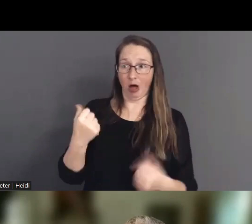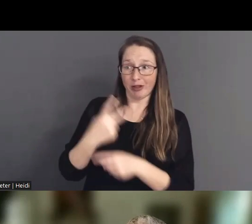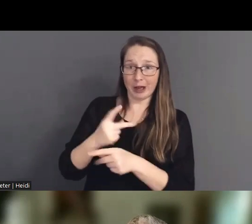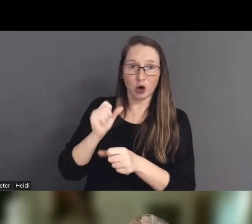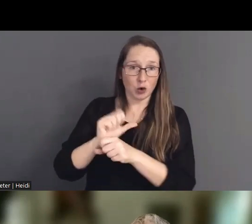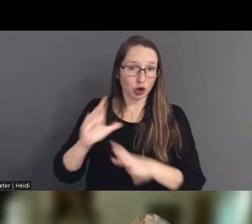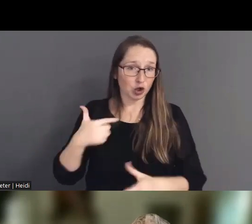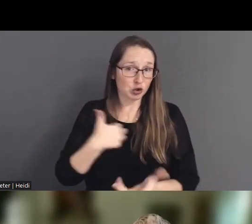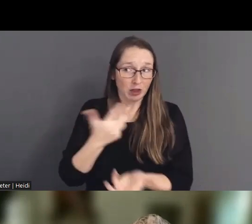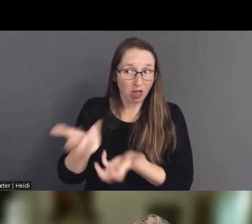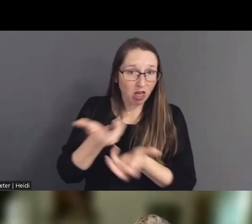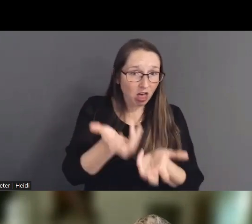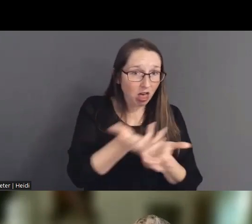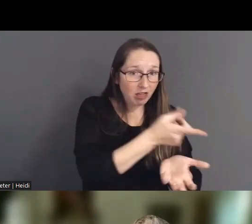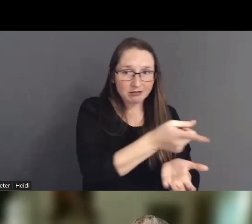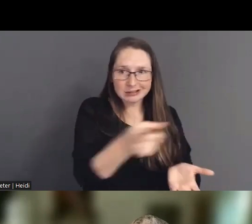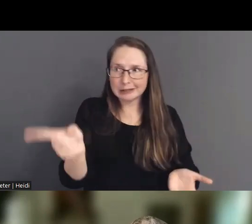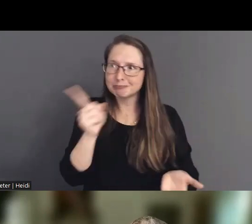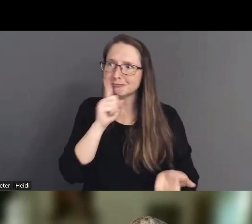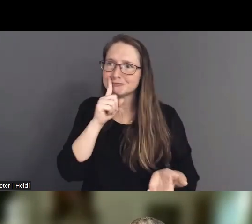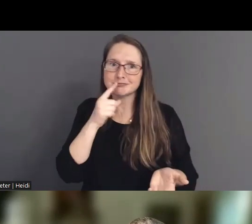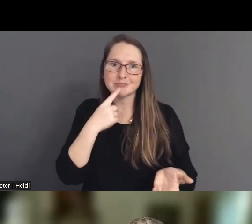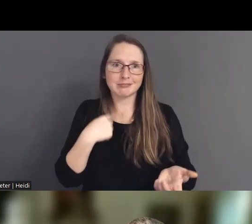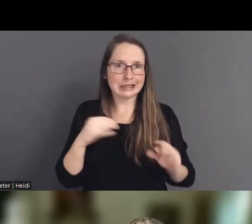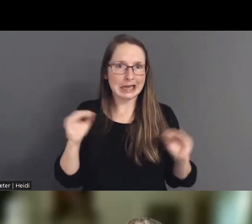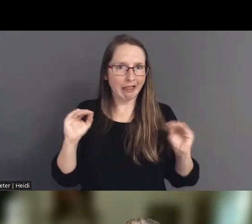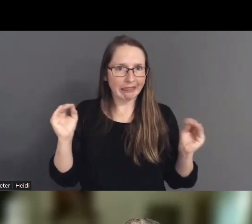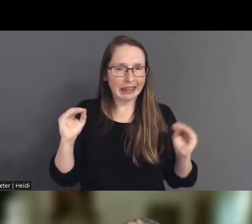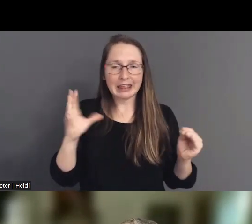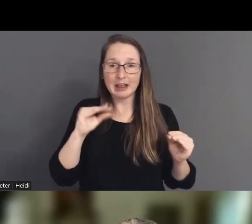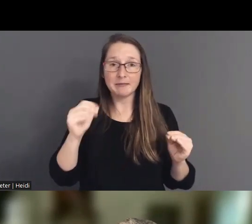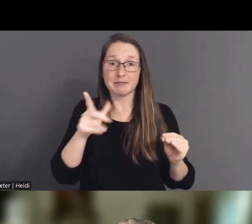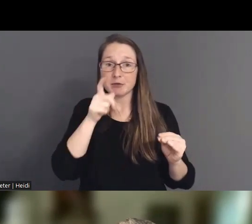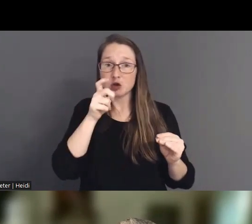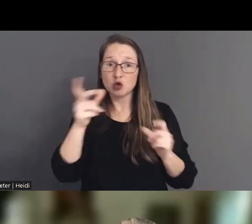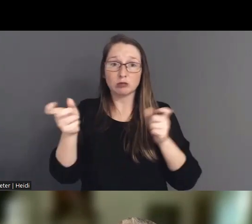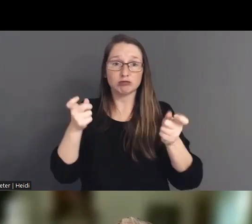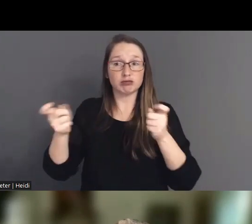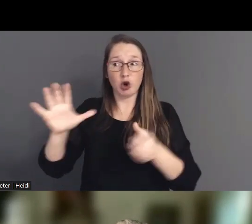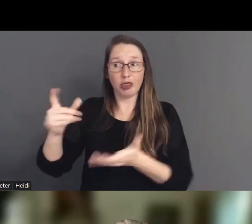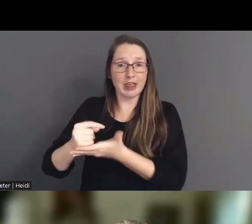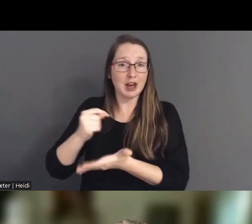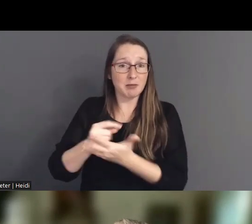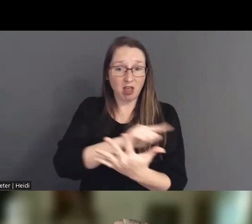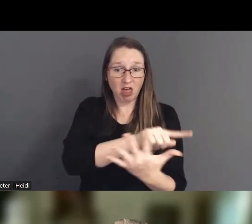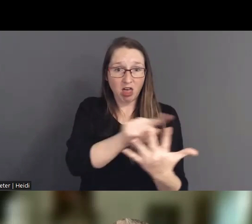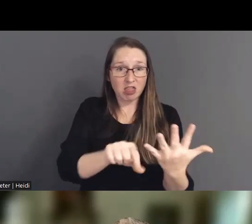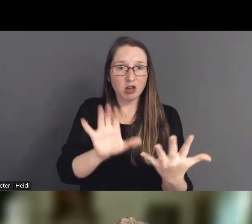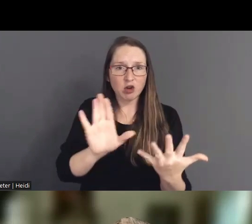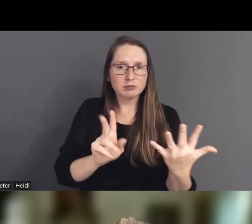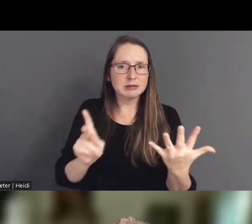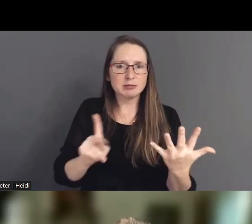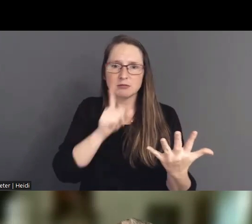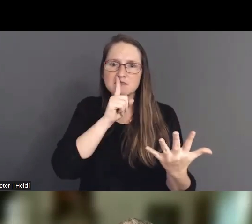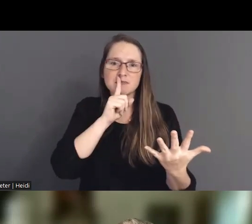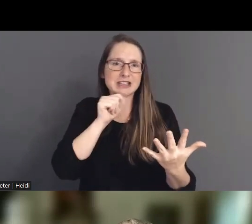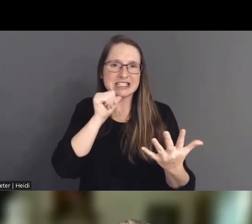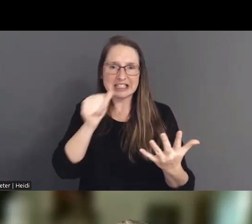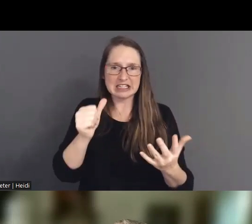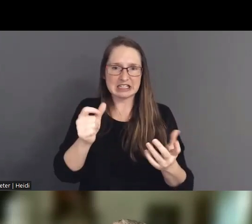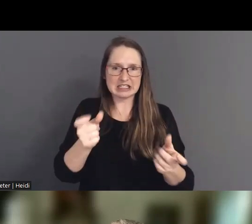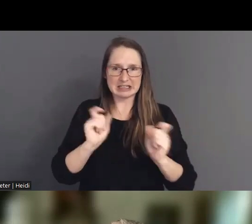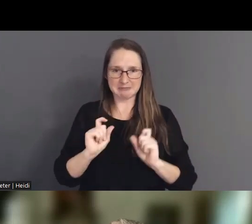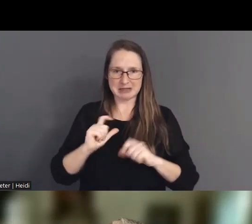we interfaced with, the people who were in charge of her therapy, none of them ever spent time with me